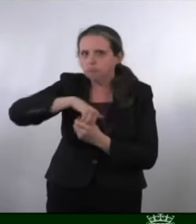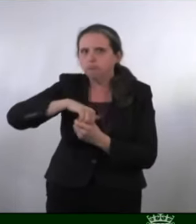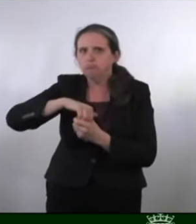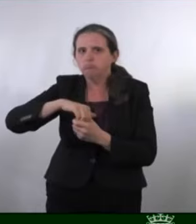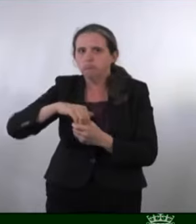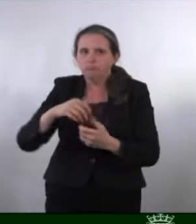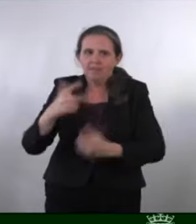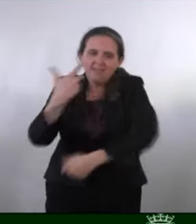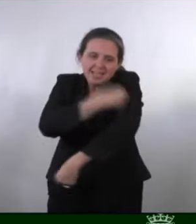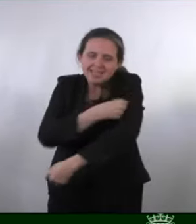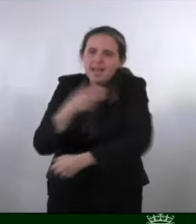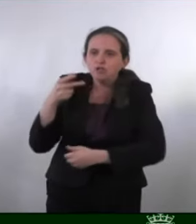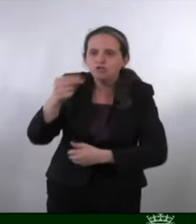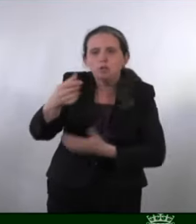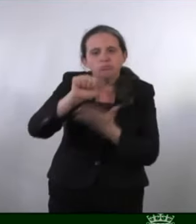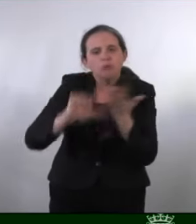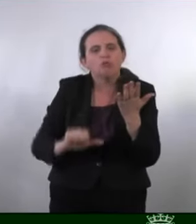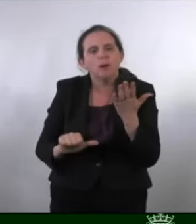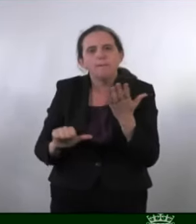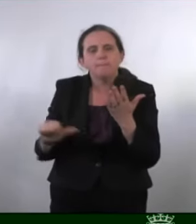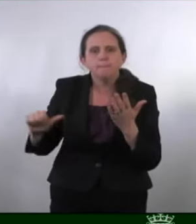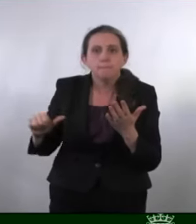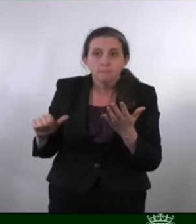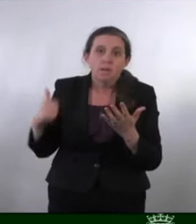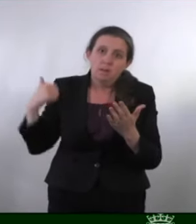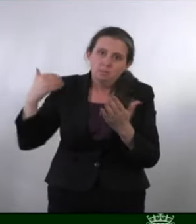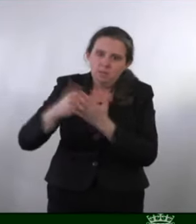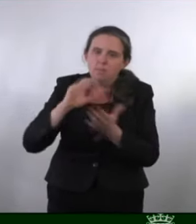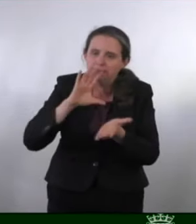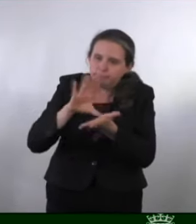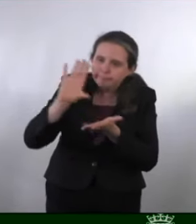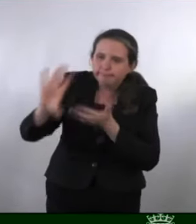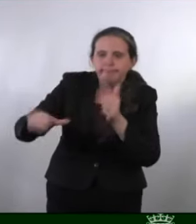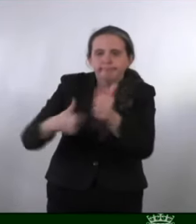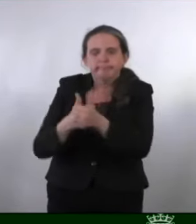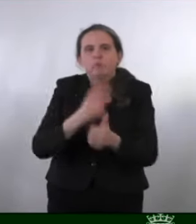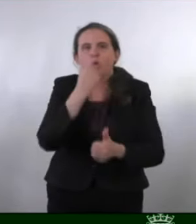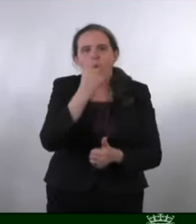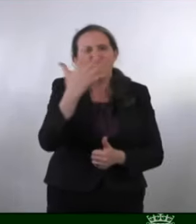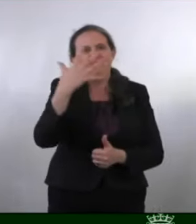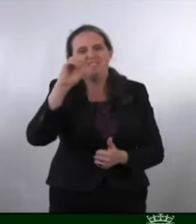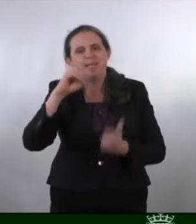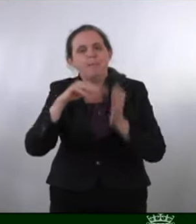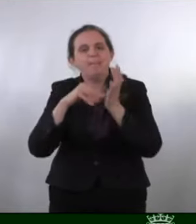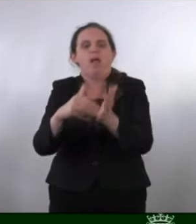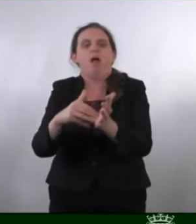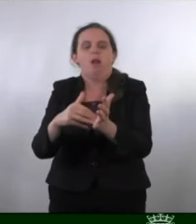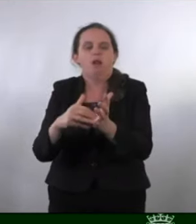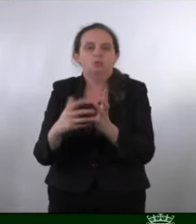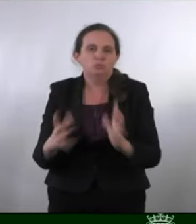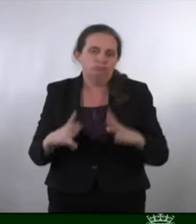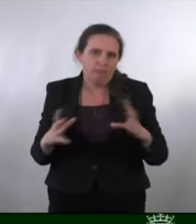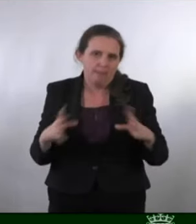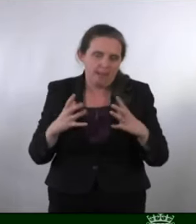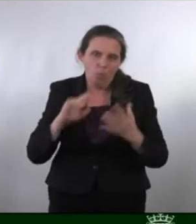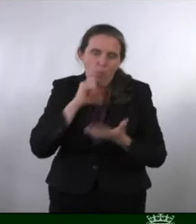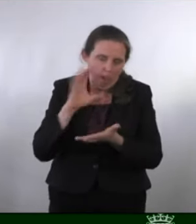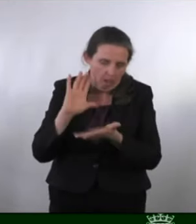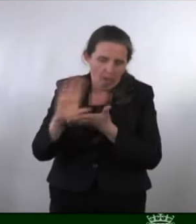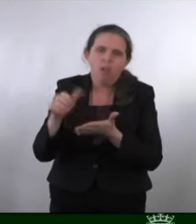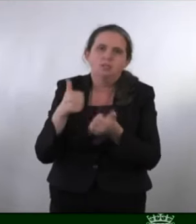vaccination programmes, and they've been backed with £150 million to prepare. Going to Glasgow to Carol